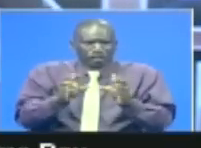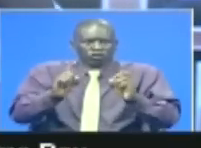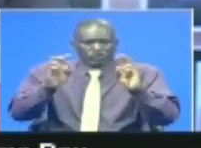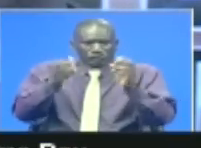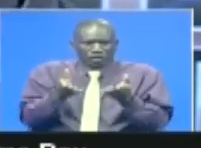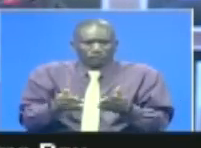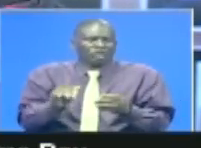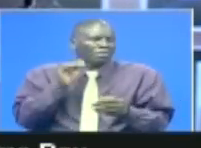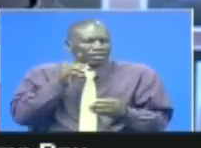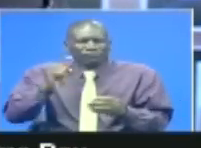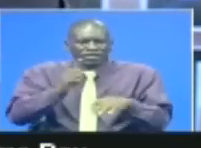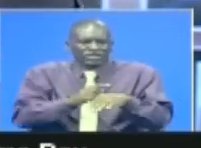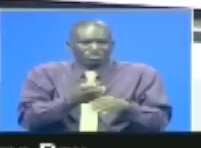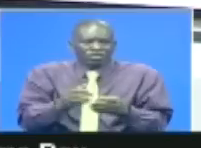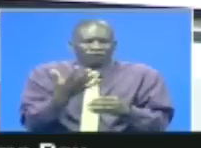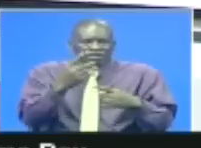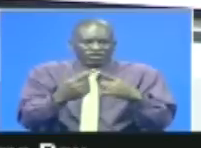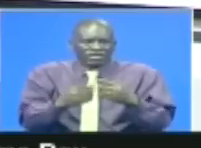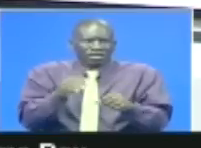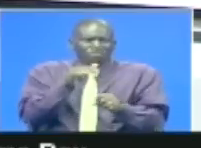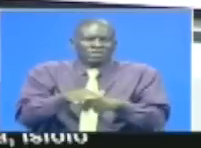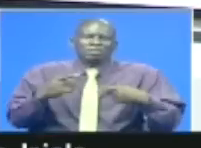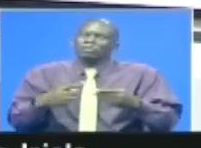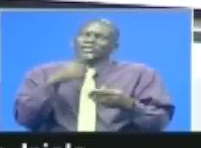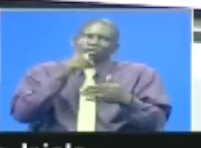it from you for the first time in 5 years. A lot of people are saying